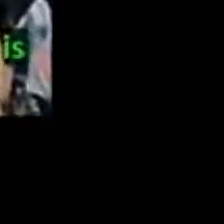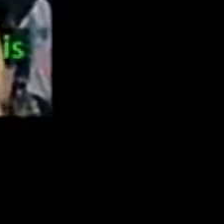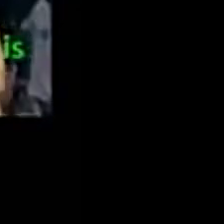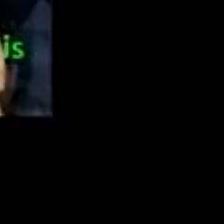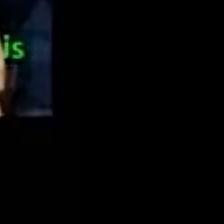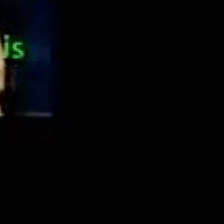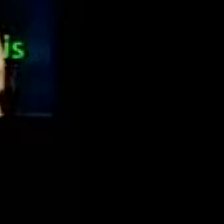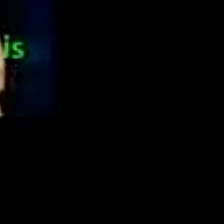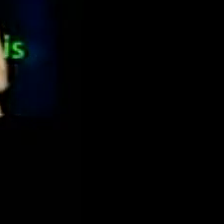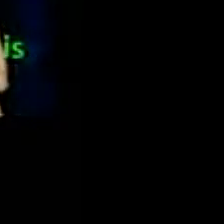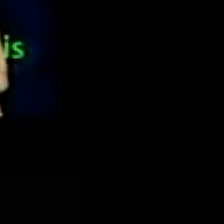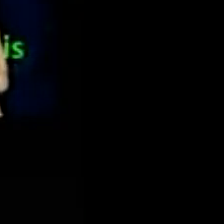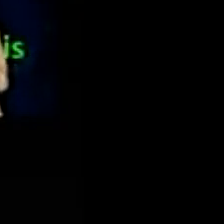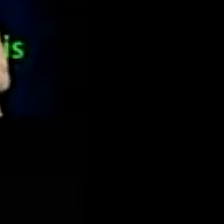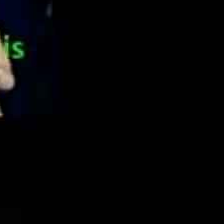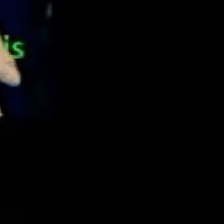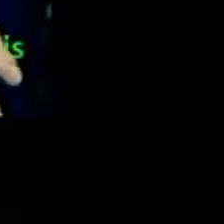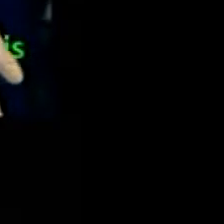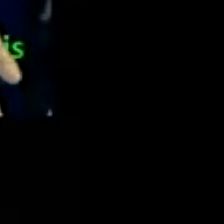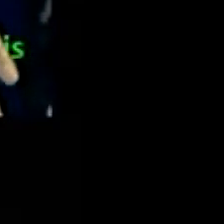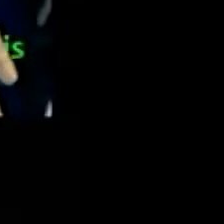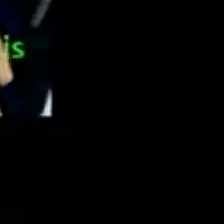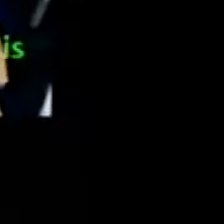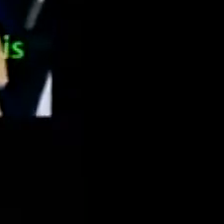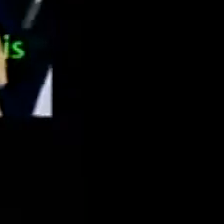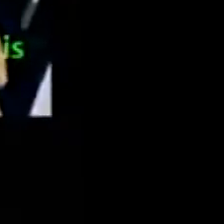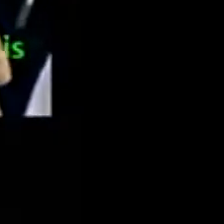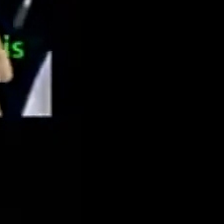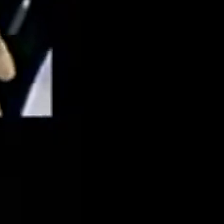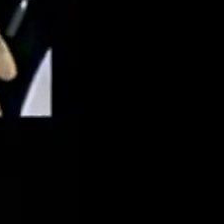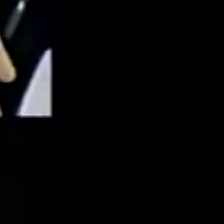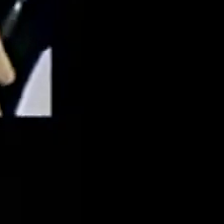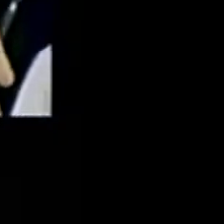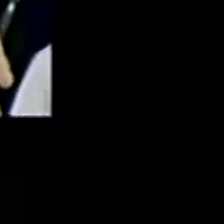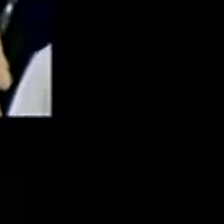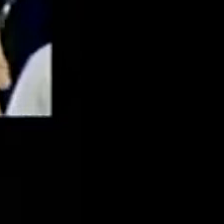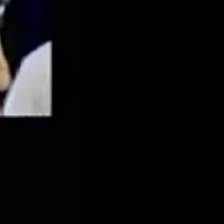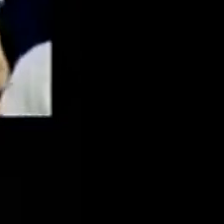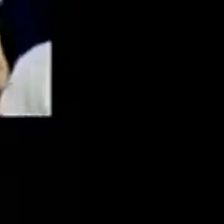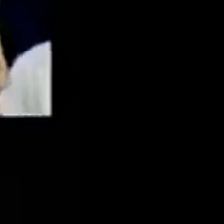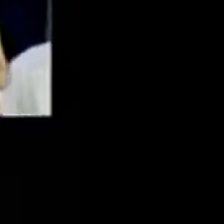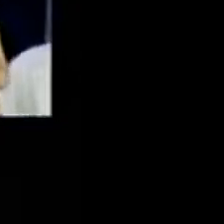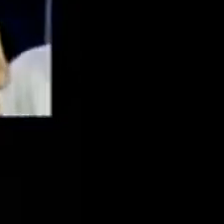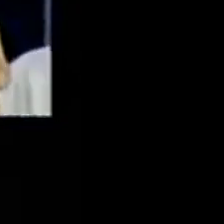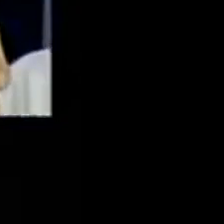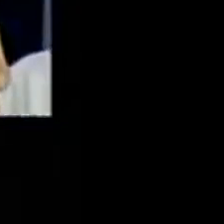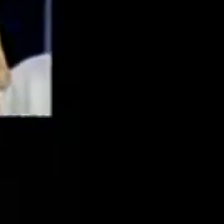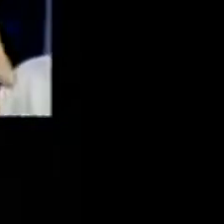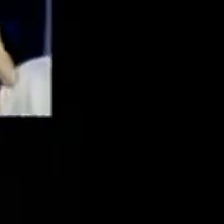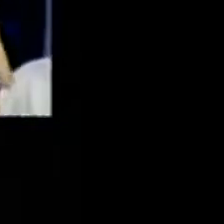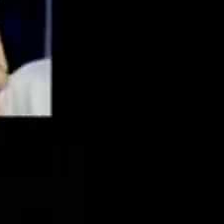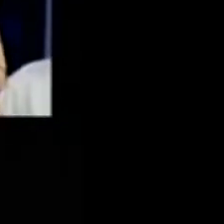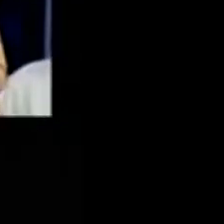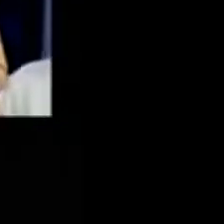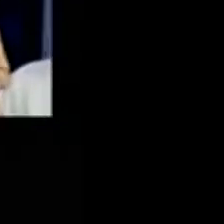you now have dominion for every fool because you have jesus